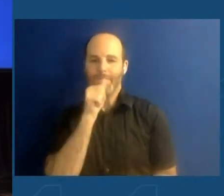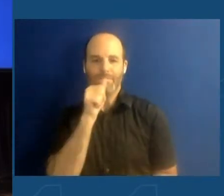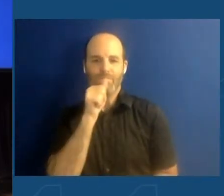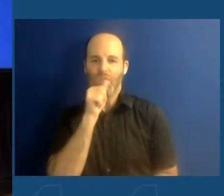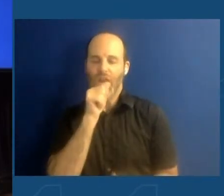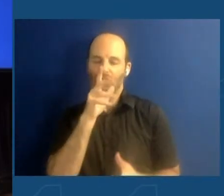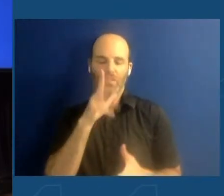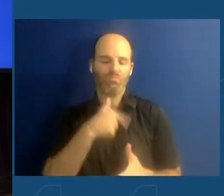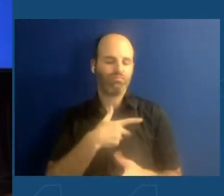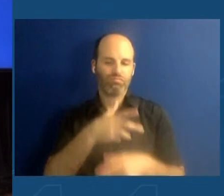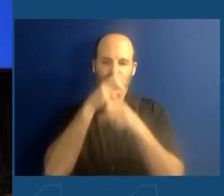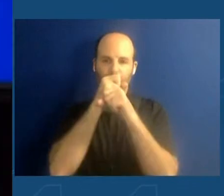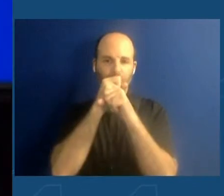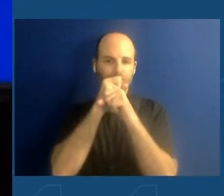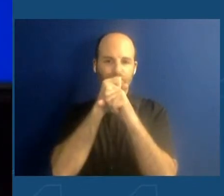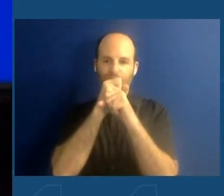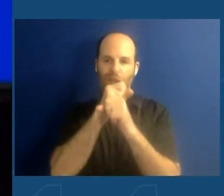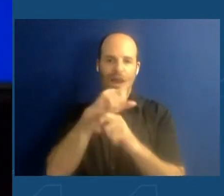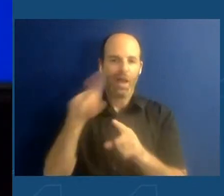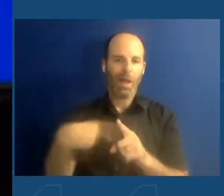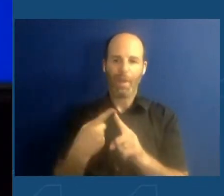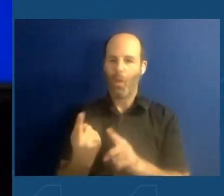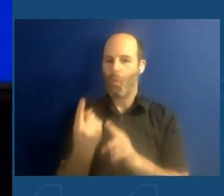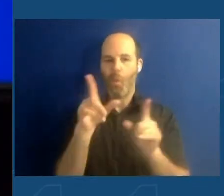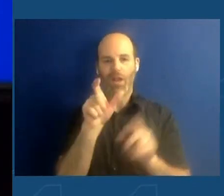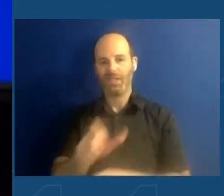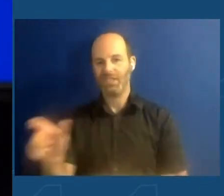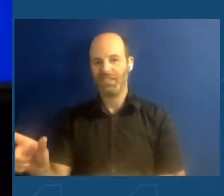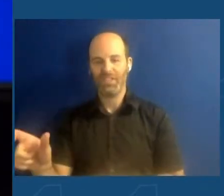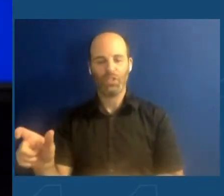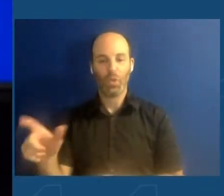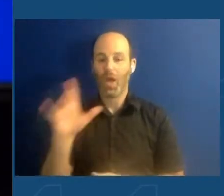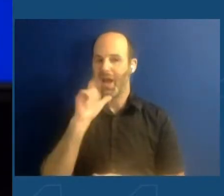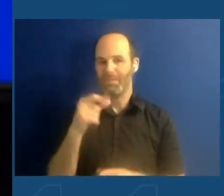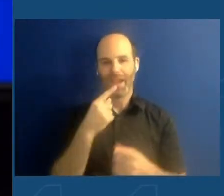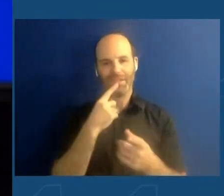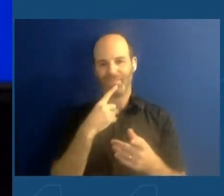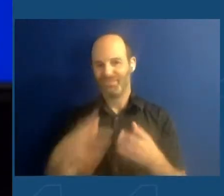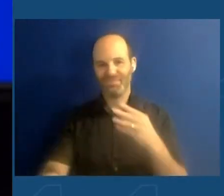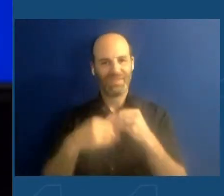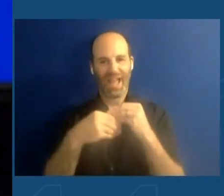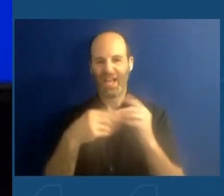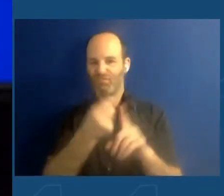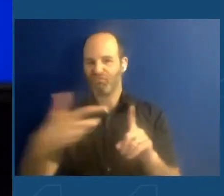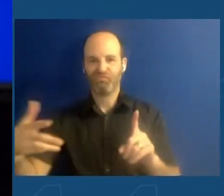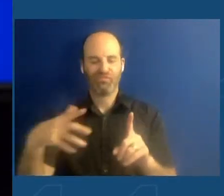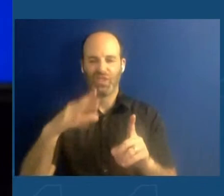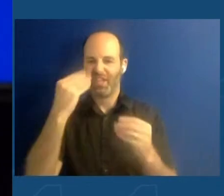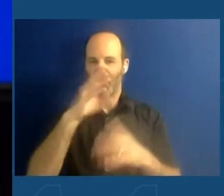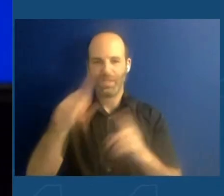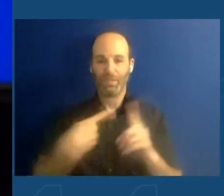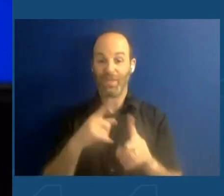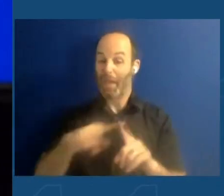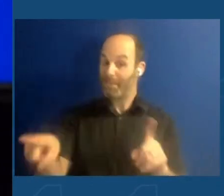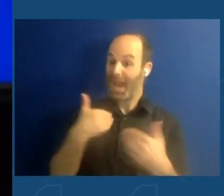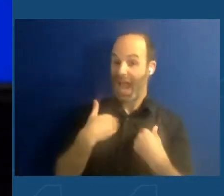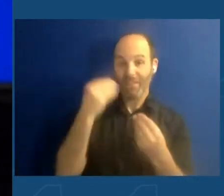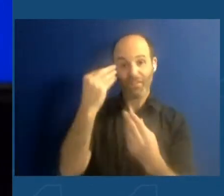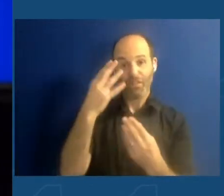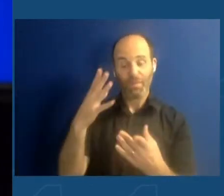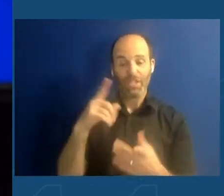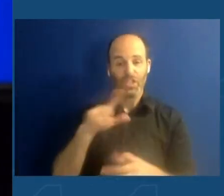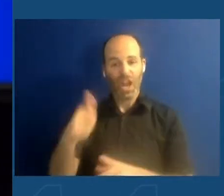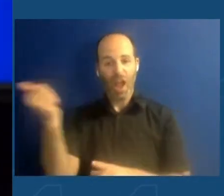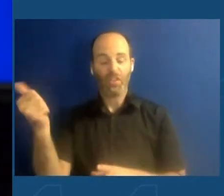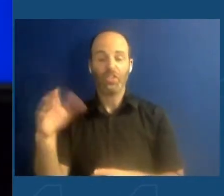I really can't, I'm not giving you any further information. I do have some data that you may be interested in. Among our